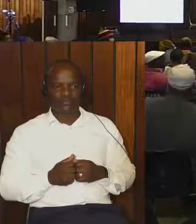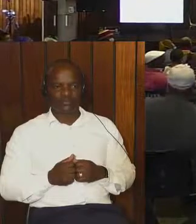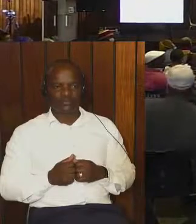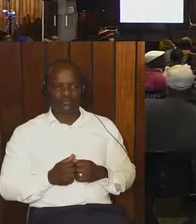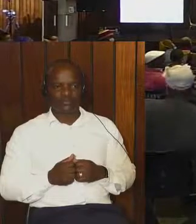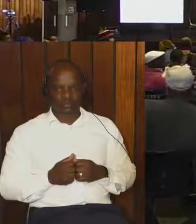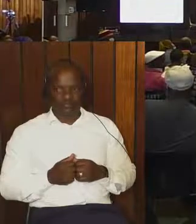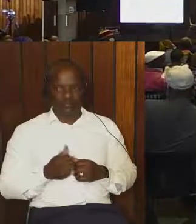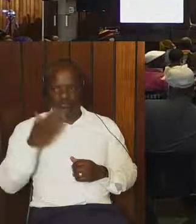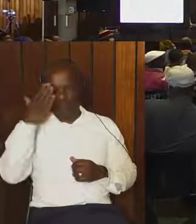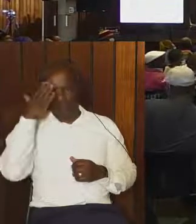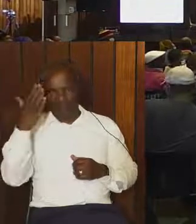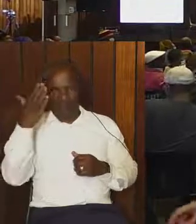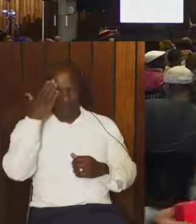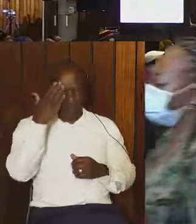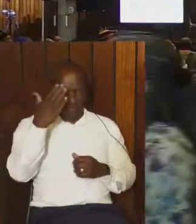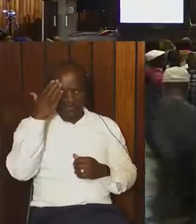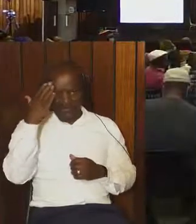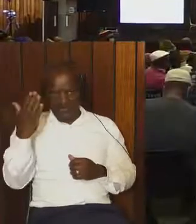Dumelang batho ba baholo.